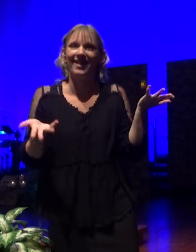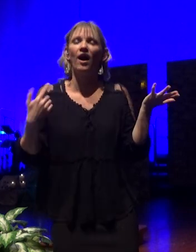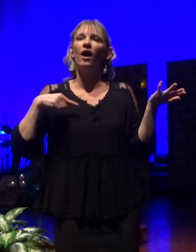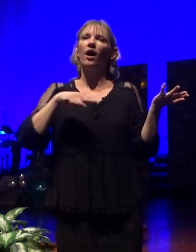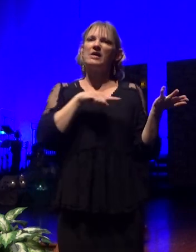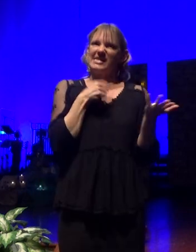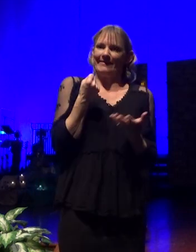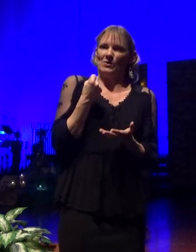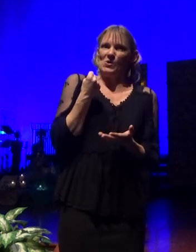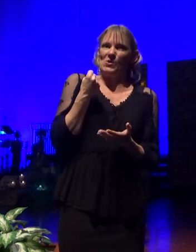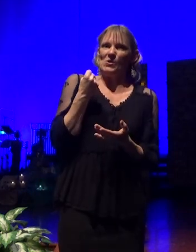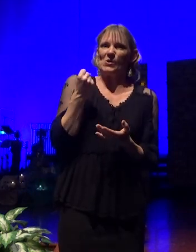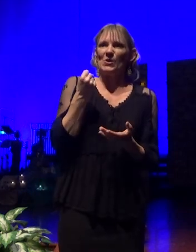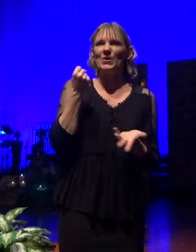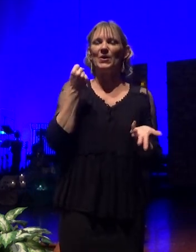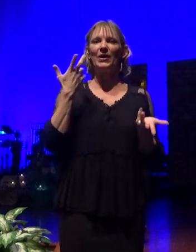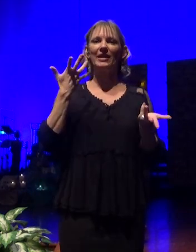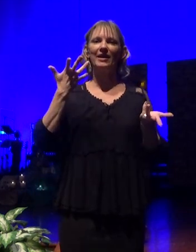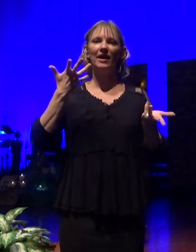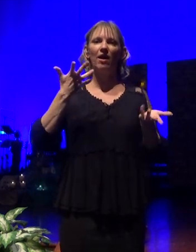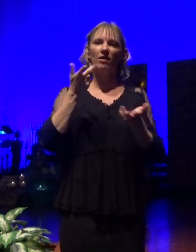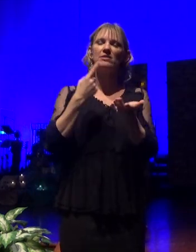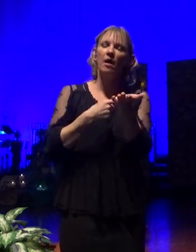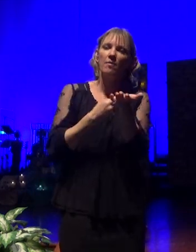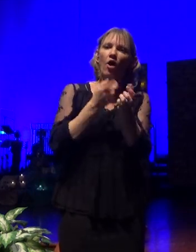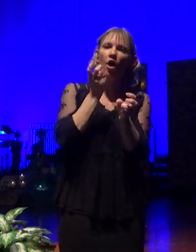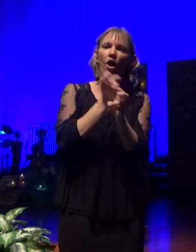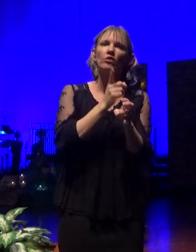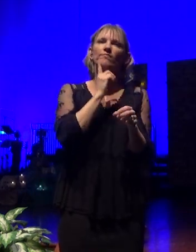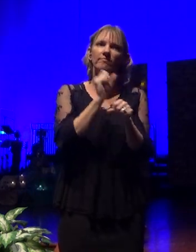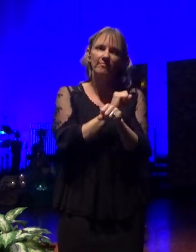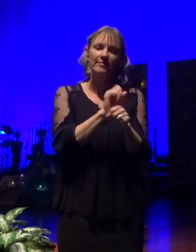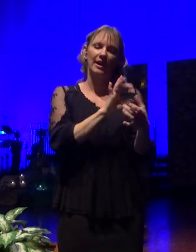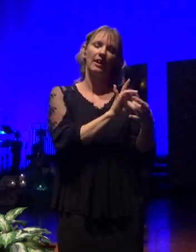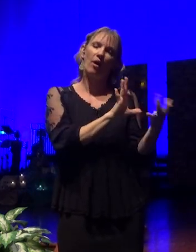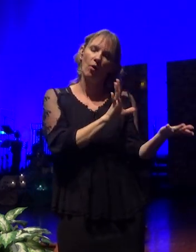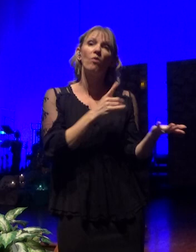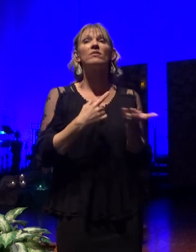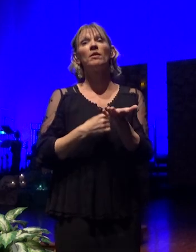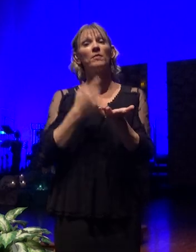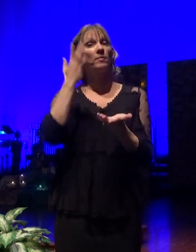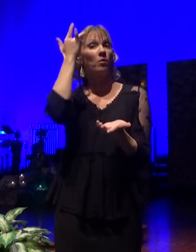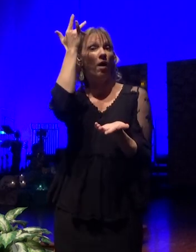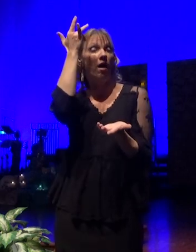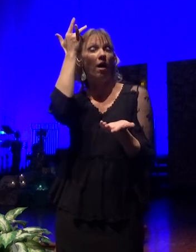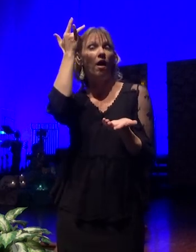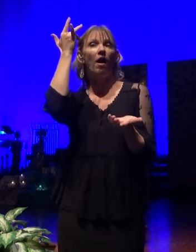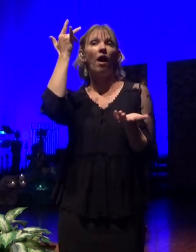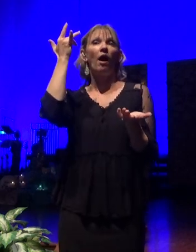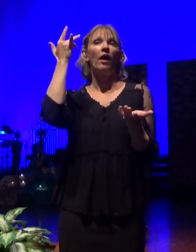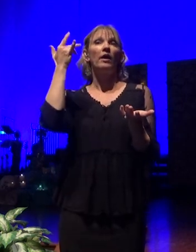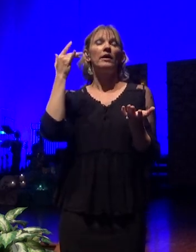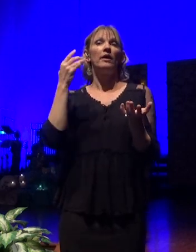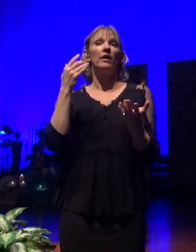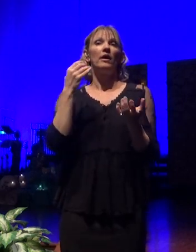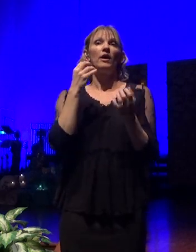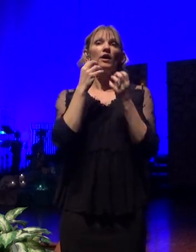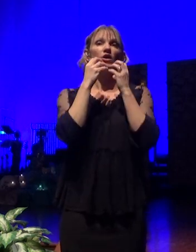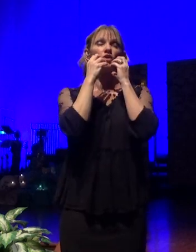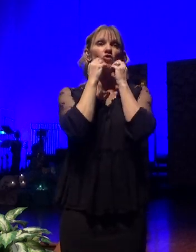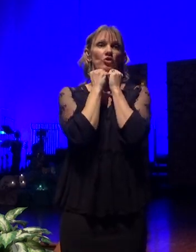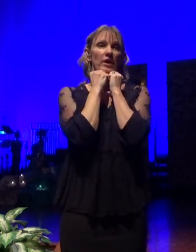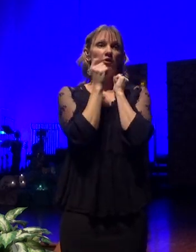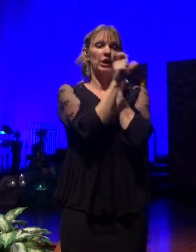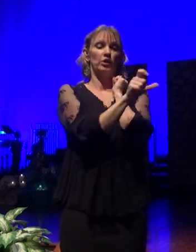and we have a hard time sometimes really letting go. Sometimes it's because cherished beings in our life who